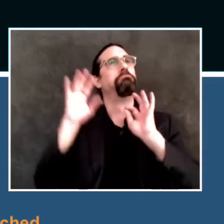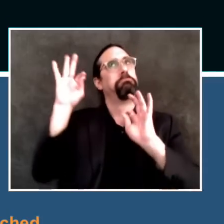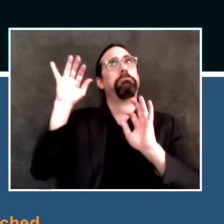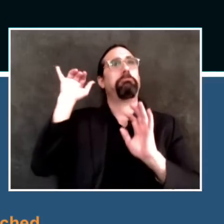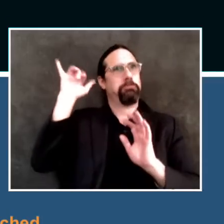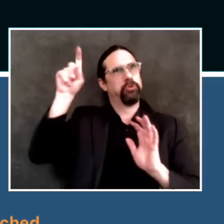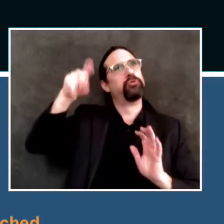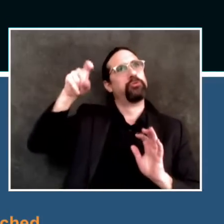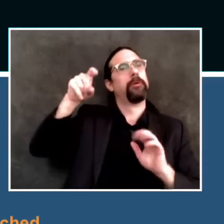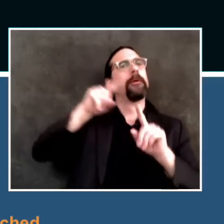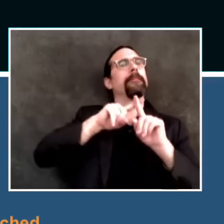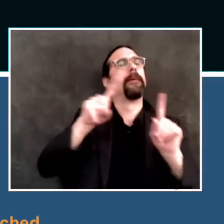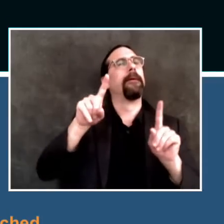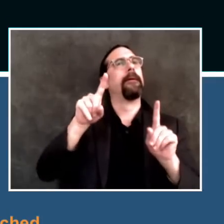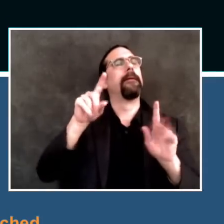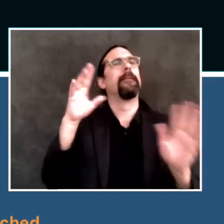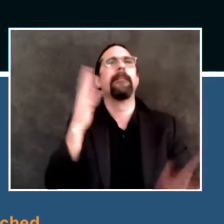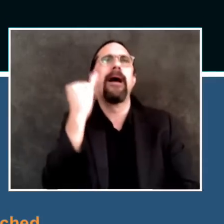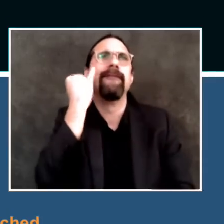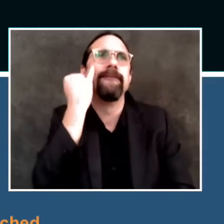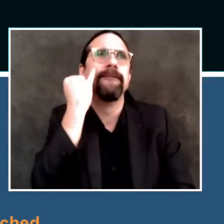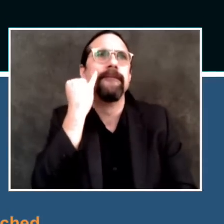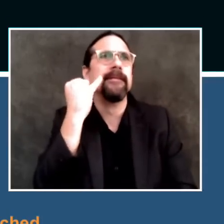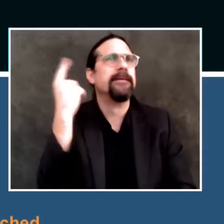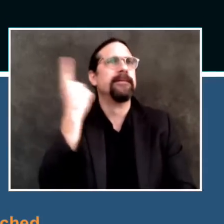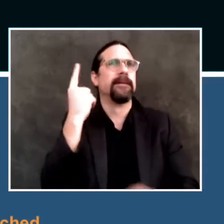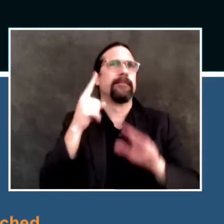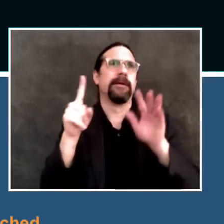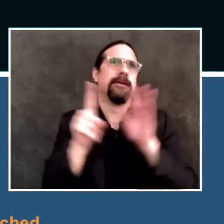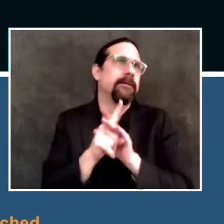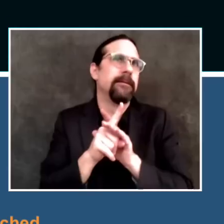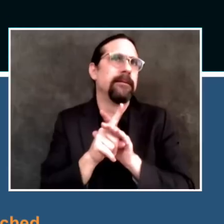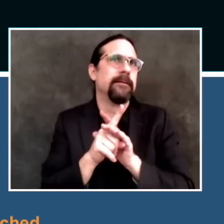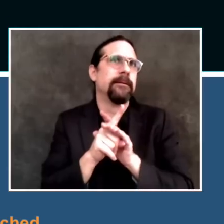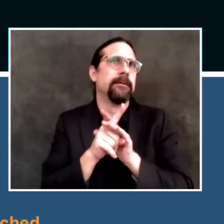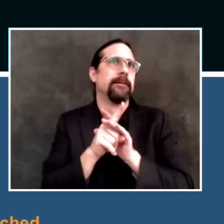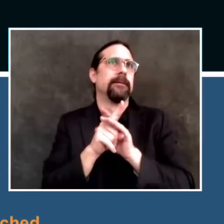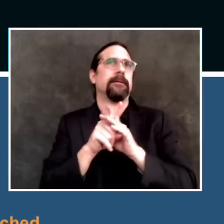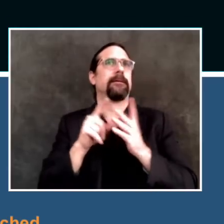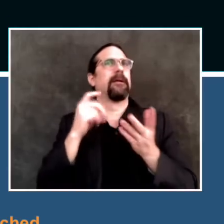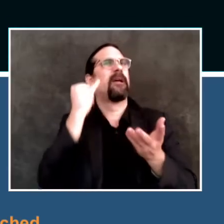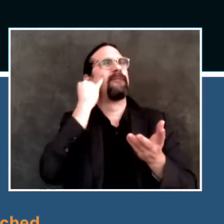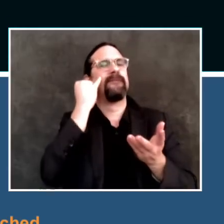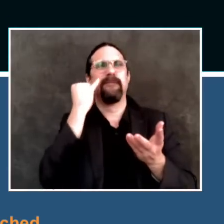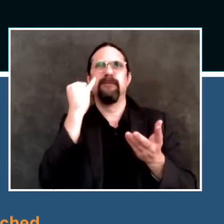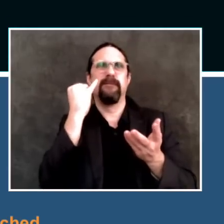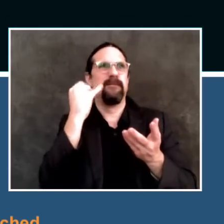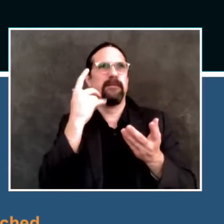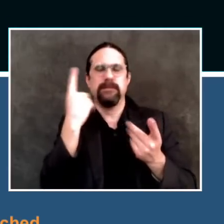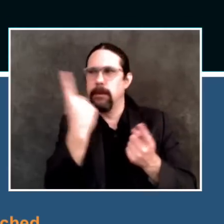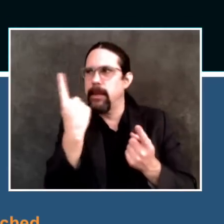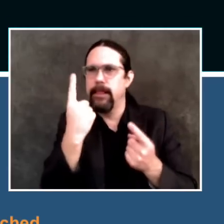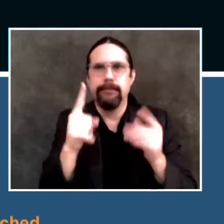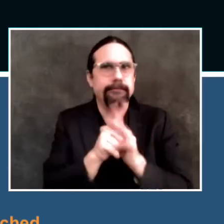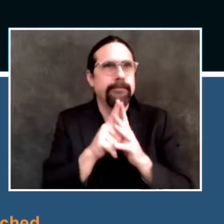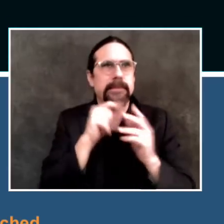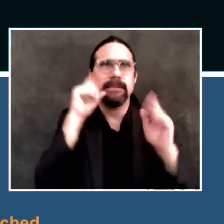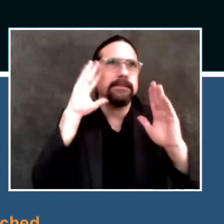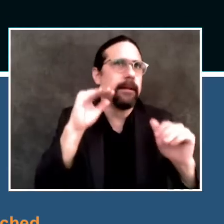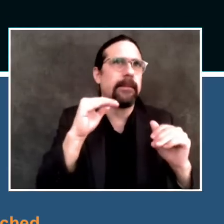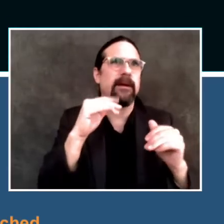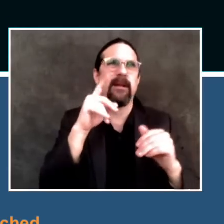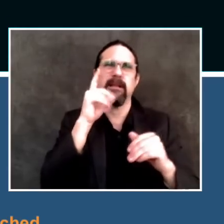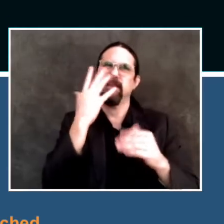but we have to be honest that that is a real possibility. And what will tell you what's going on is the facts, laying out to you the